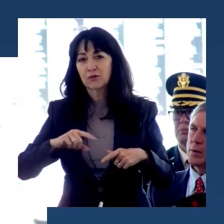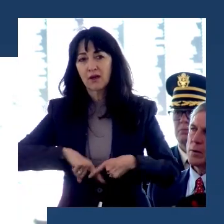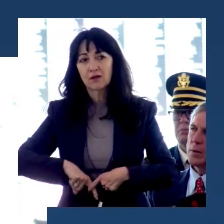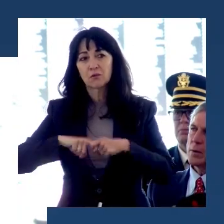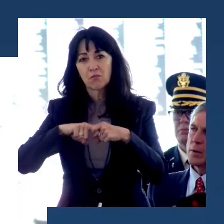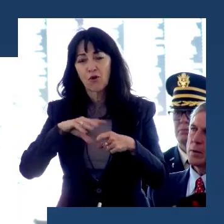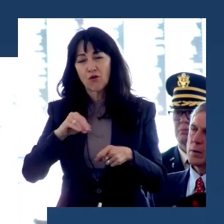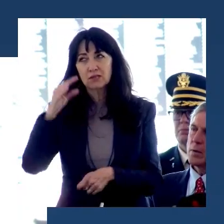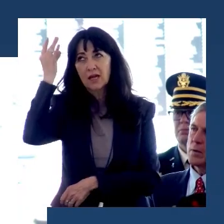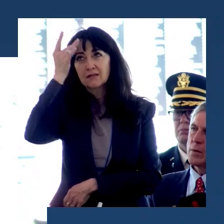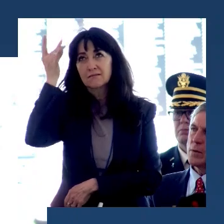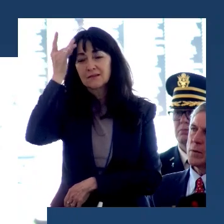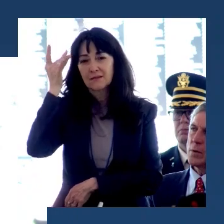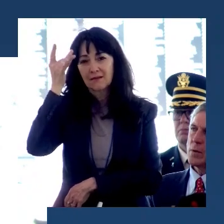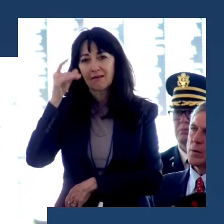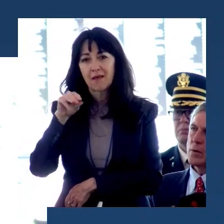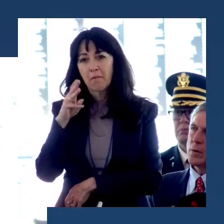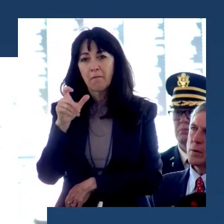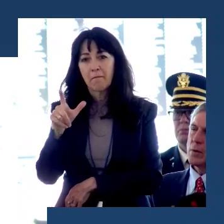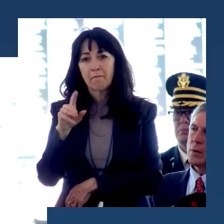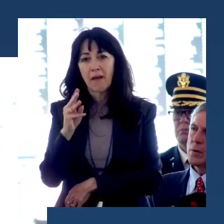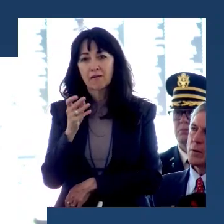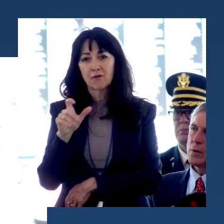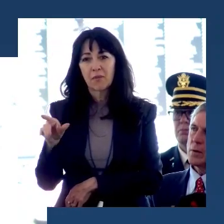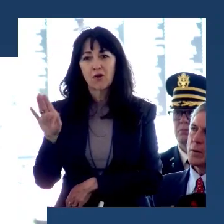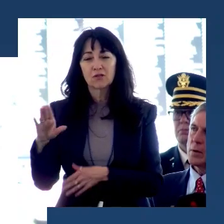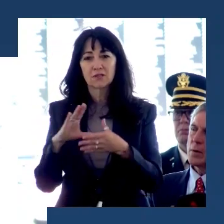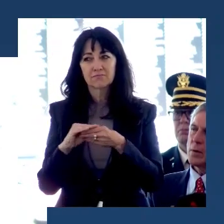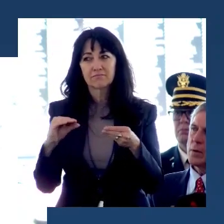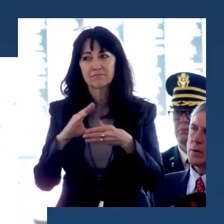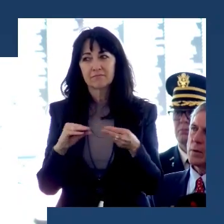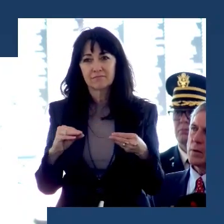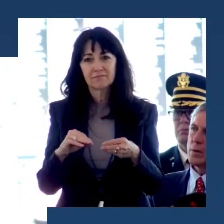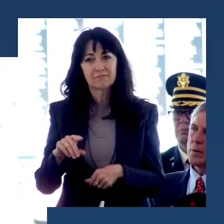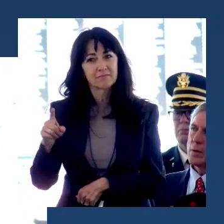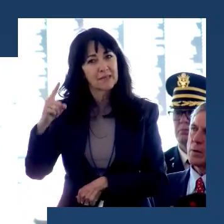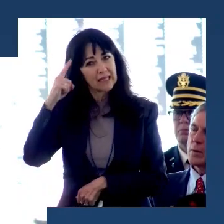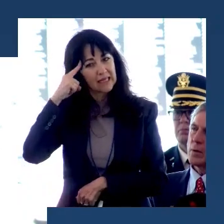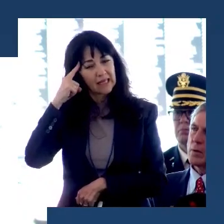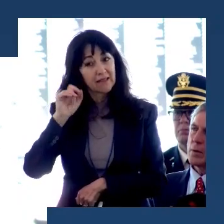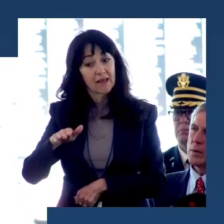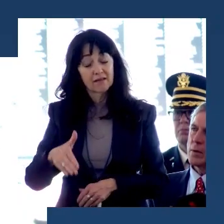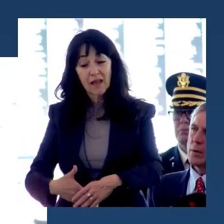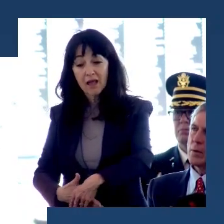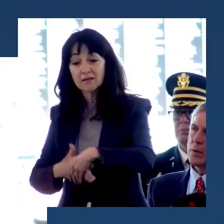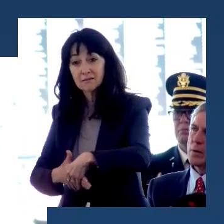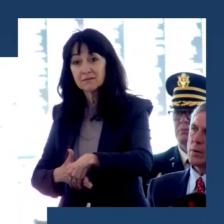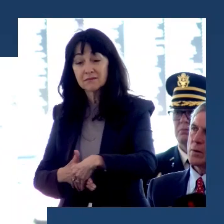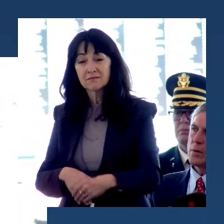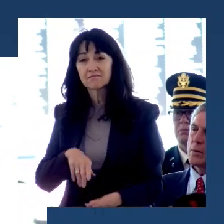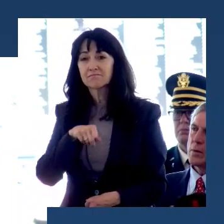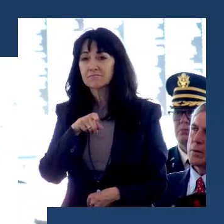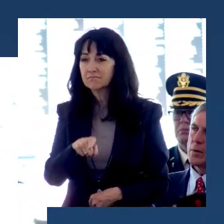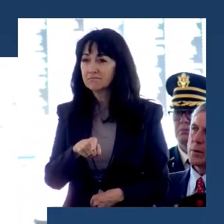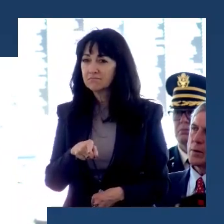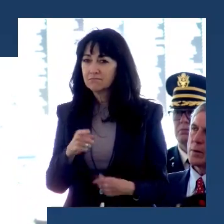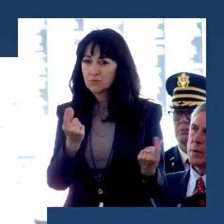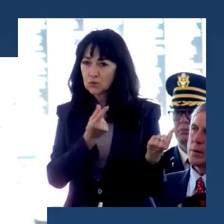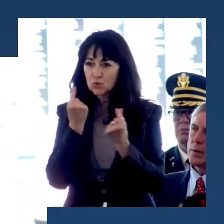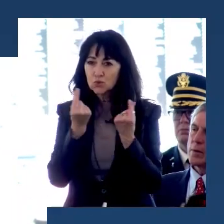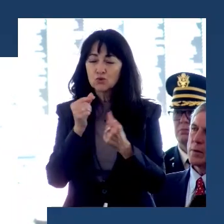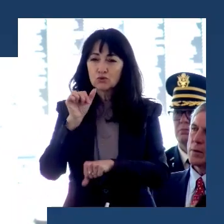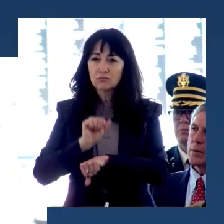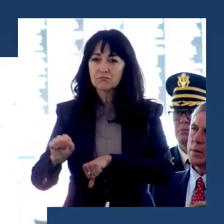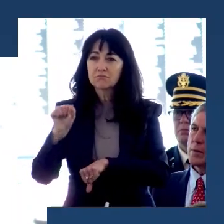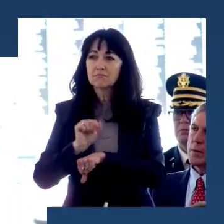Powell and think about the countless acts of service that hand you hold has done for you and for this